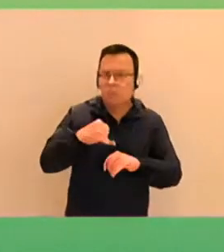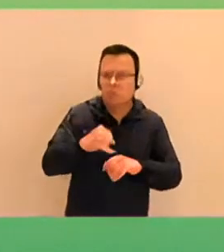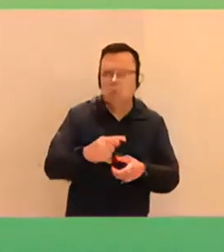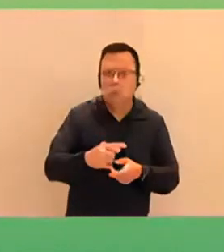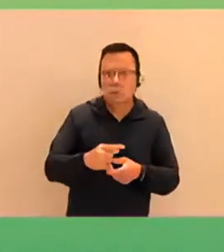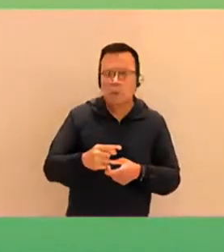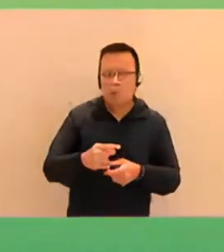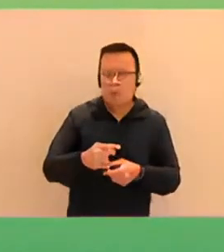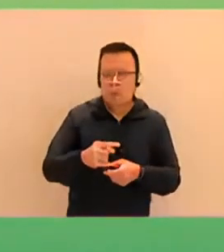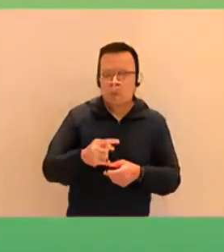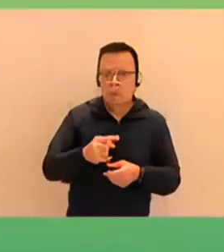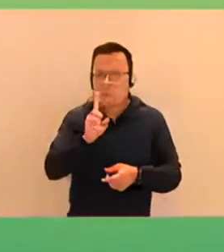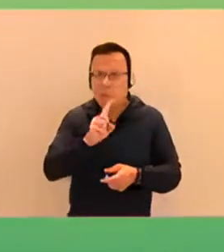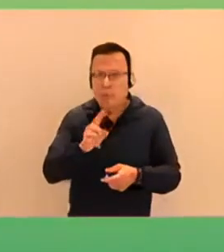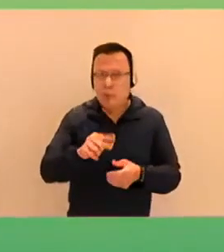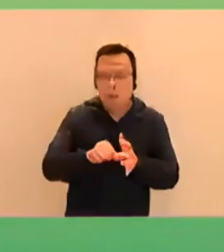most